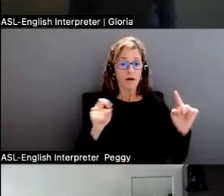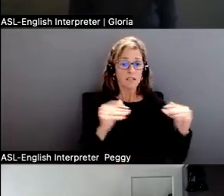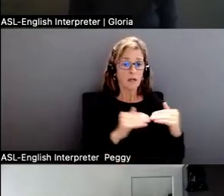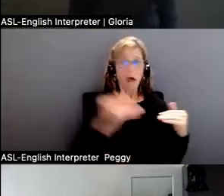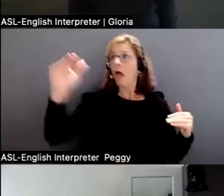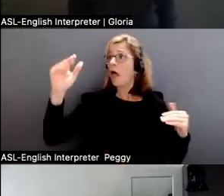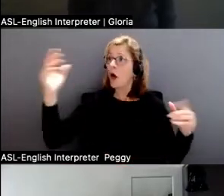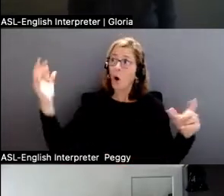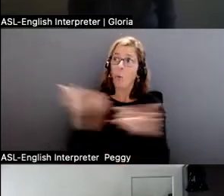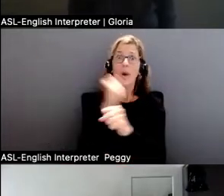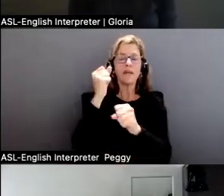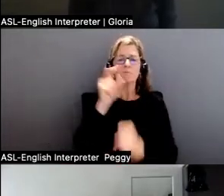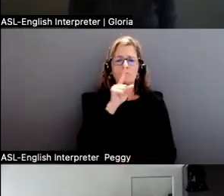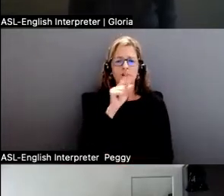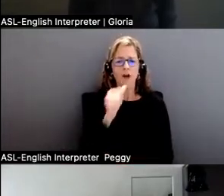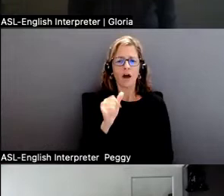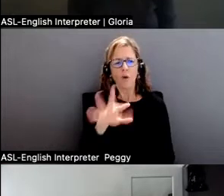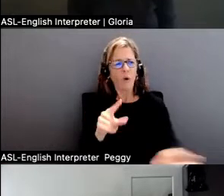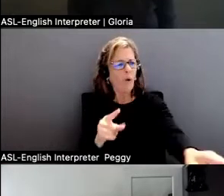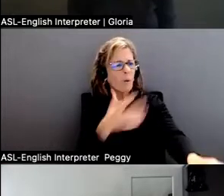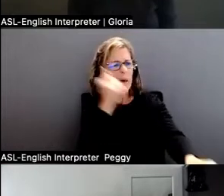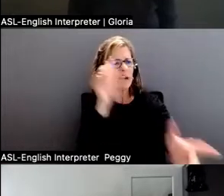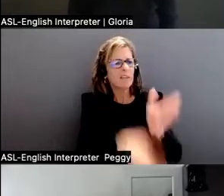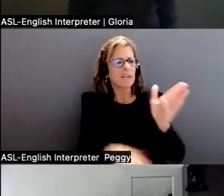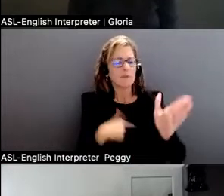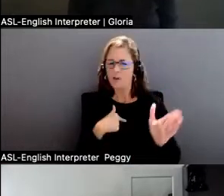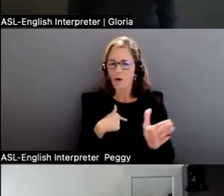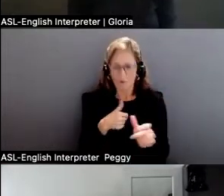other people in their lives or in their classroom.